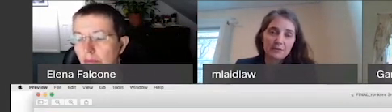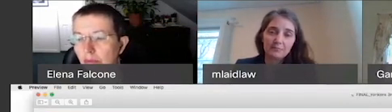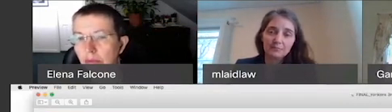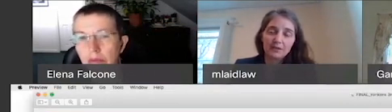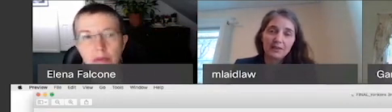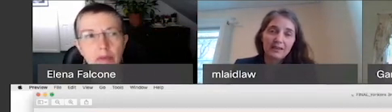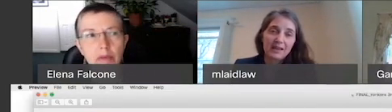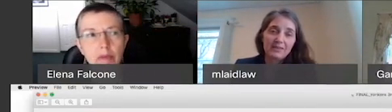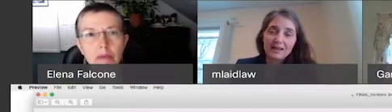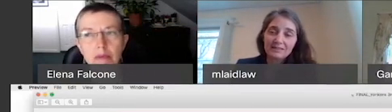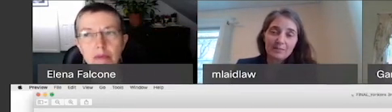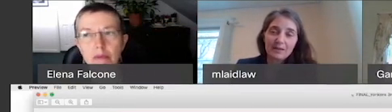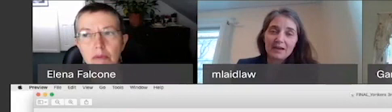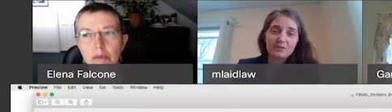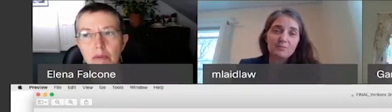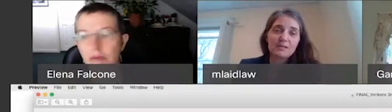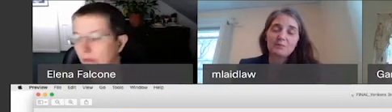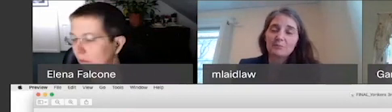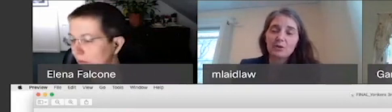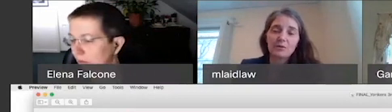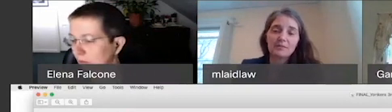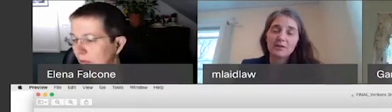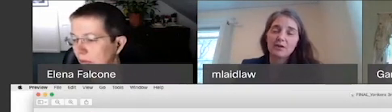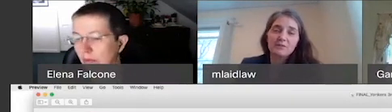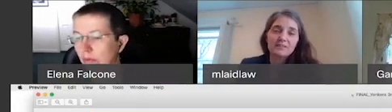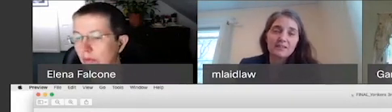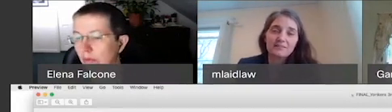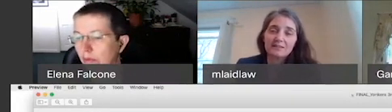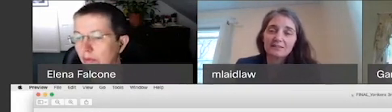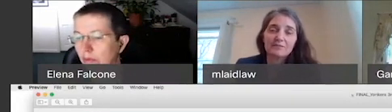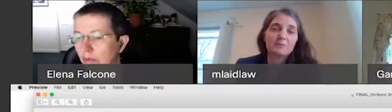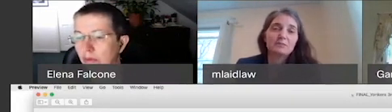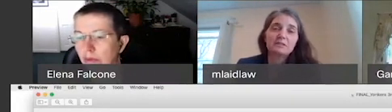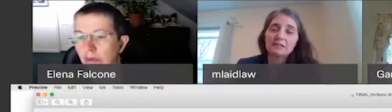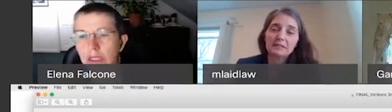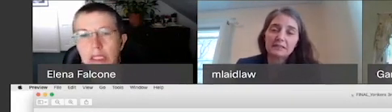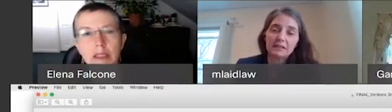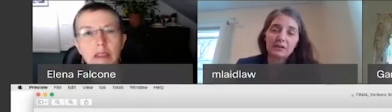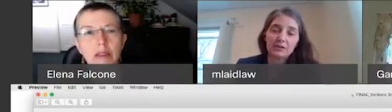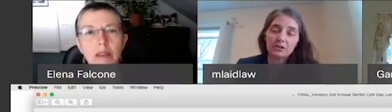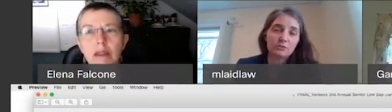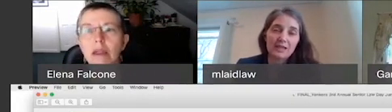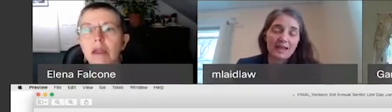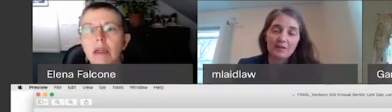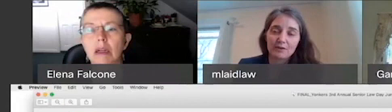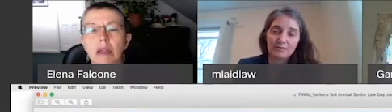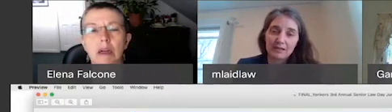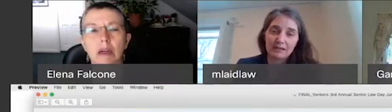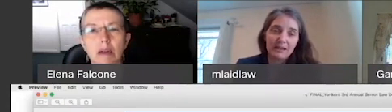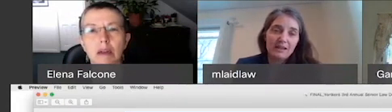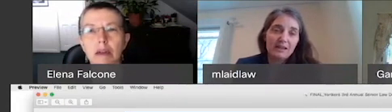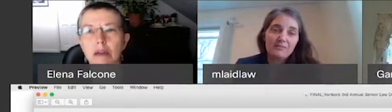them. And that's not bad. You know, many people come into my office and they think that they've completely are going to lose